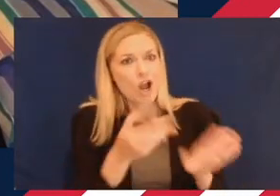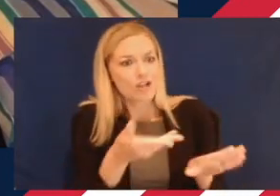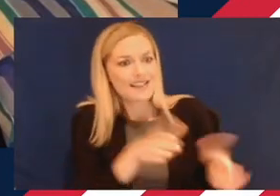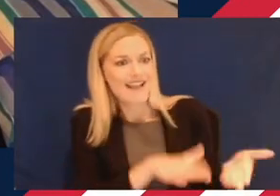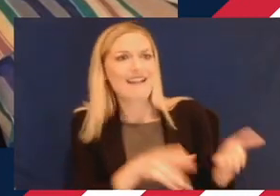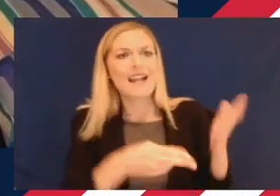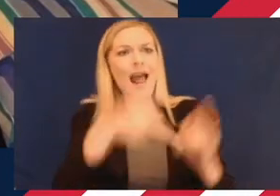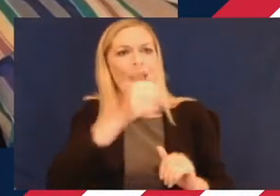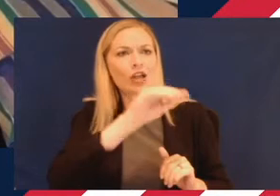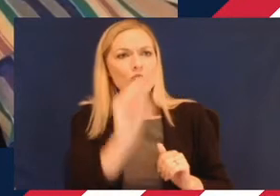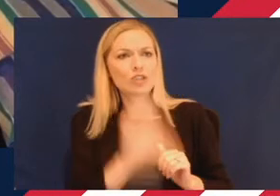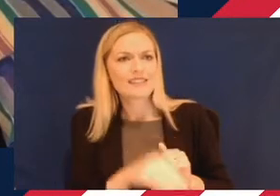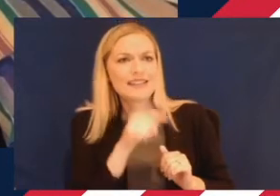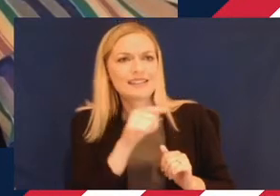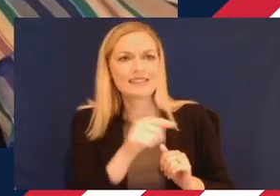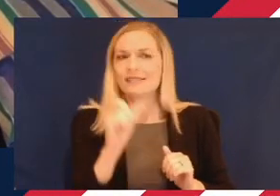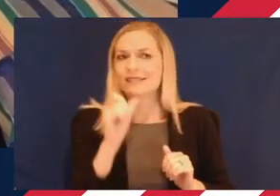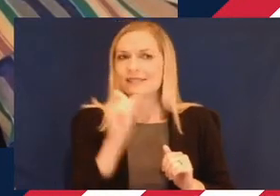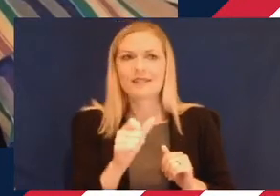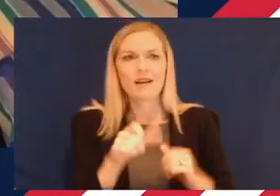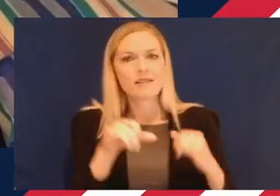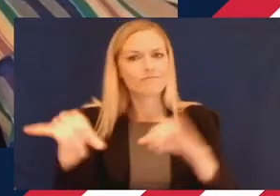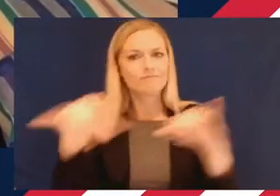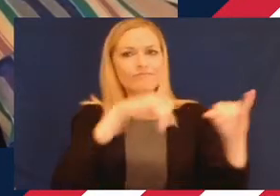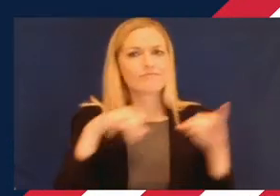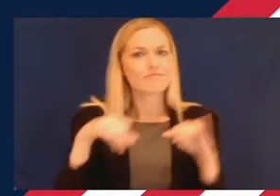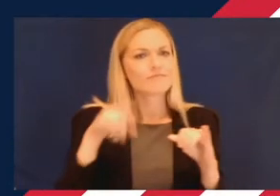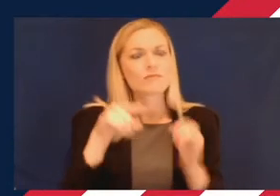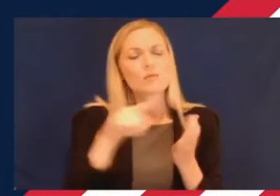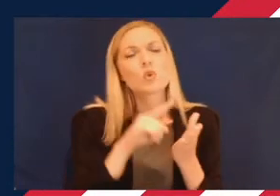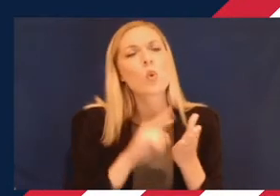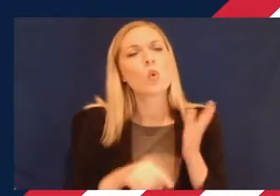now. And what do you suggest we do? Thank you again.